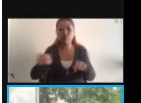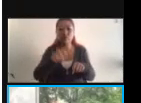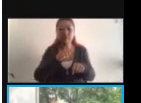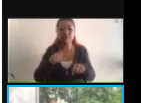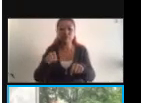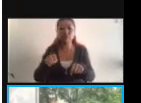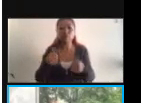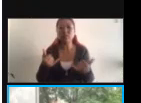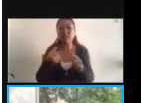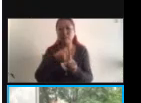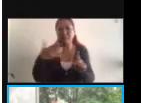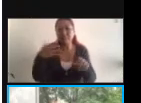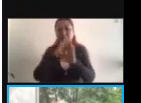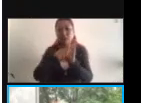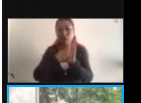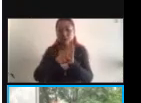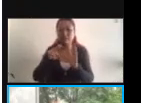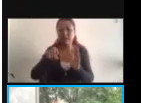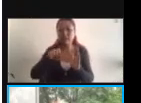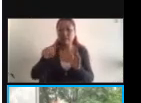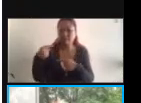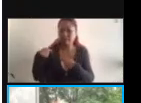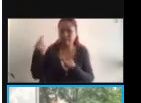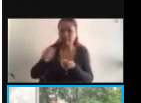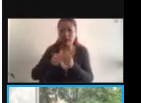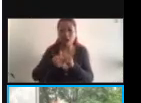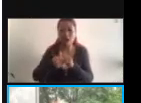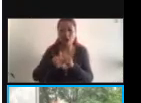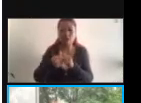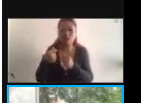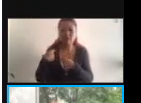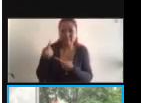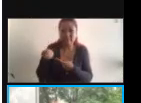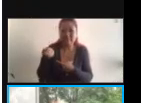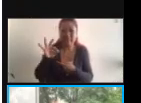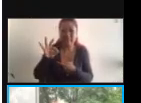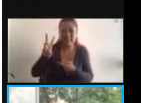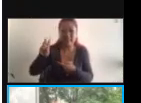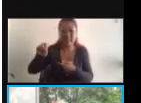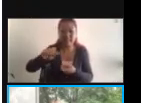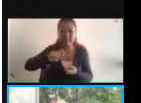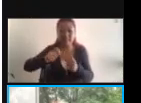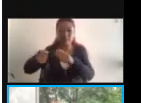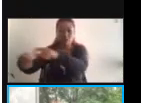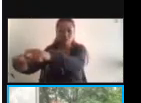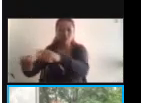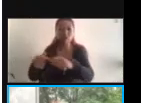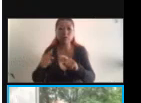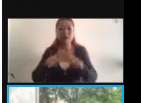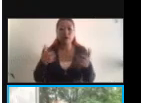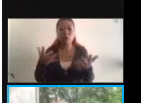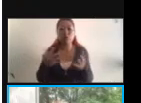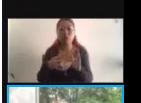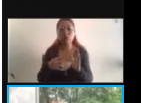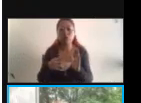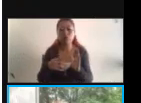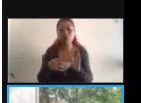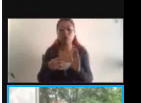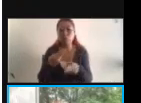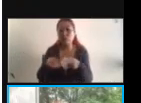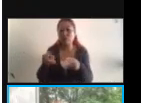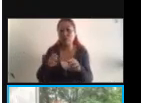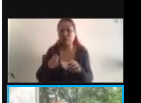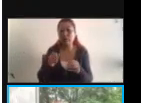of how NASA has evolved since 1960s, but I want to make a disclaimer very quickly. I am not a suit